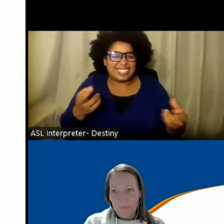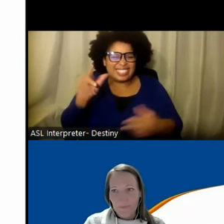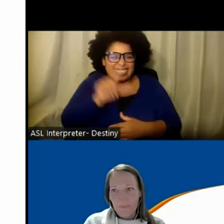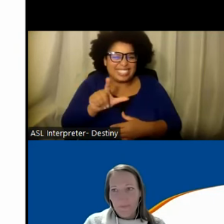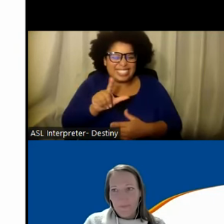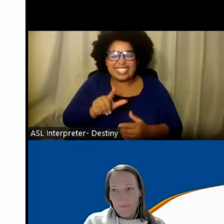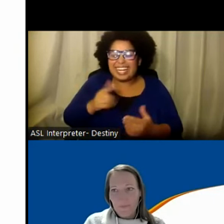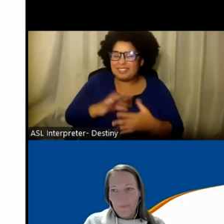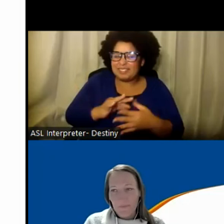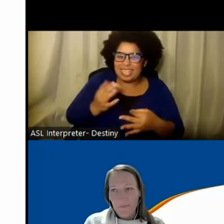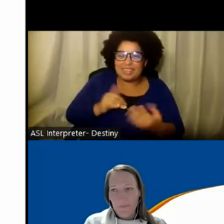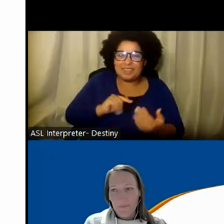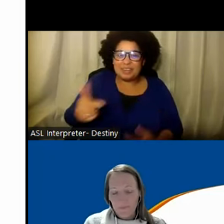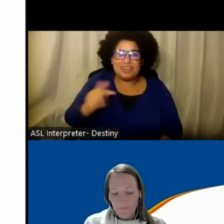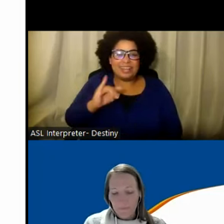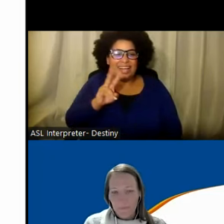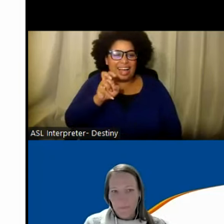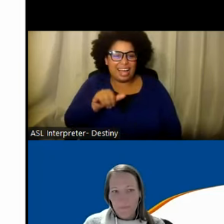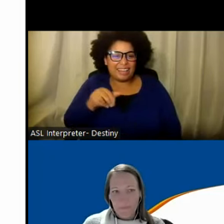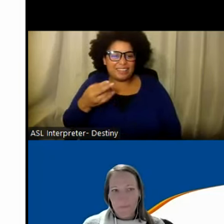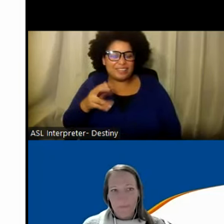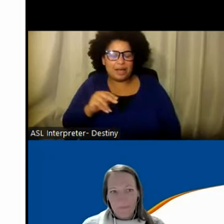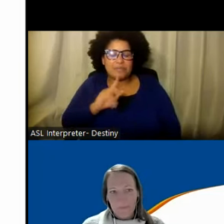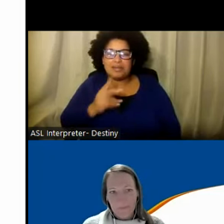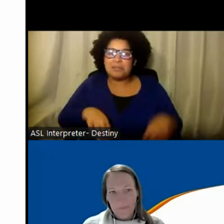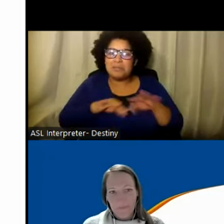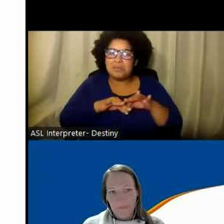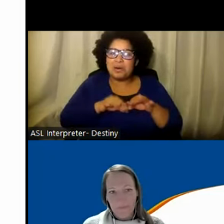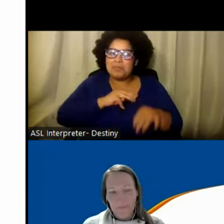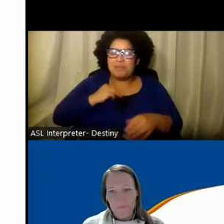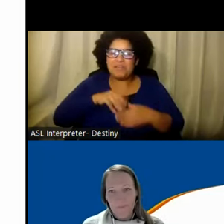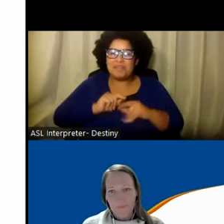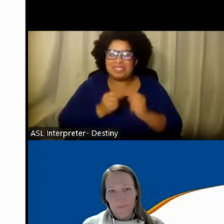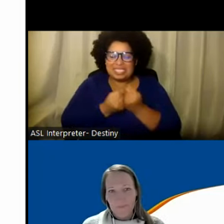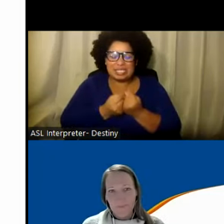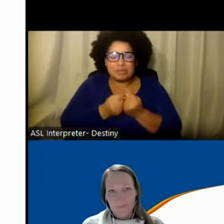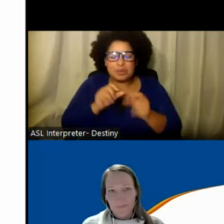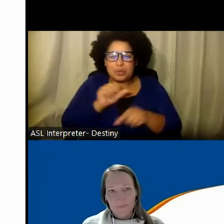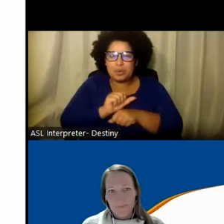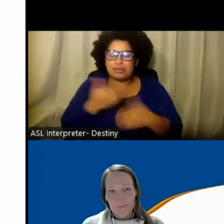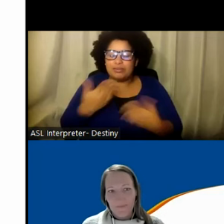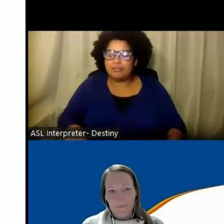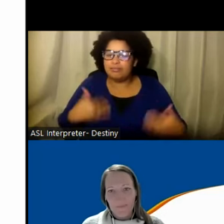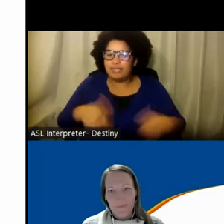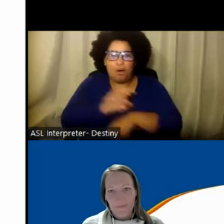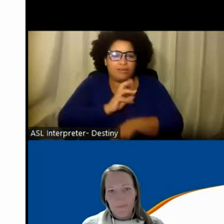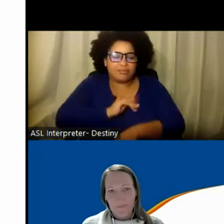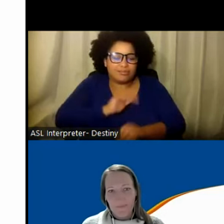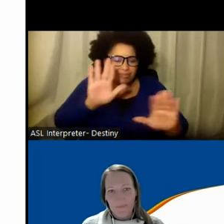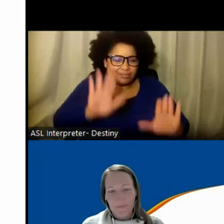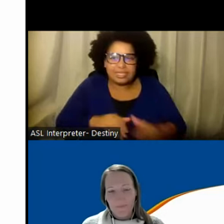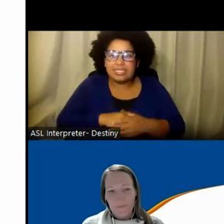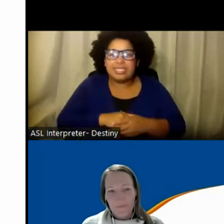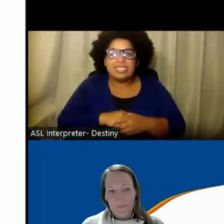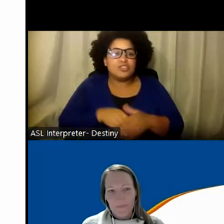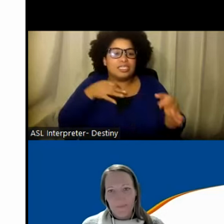going to have Ivy Fan, one of the key members of our team, is just doing a tremendous job, run us through the Disability Thrive Initiative